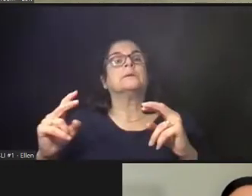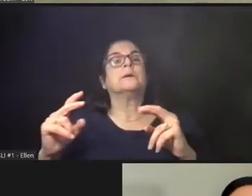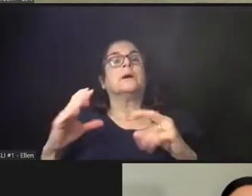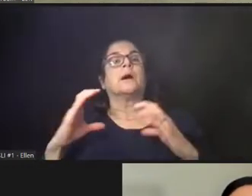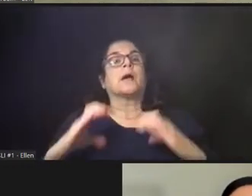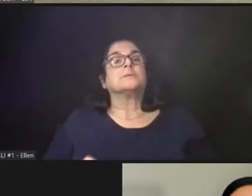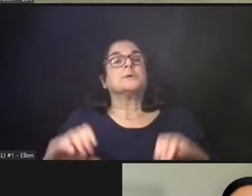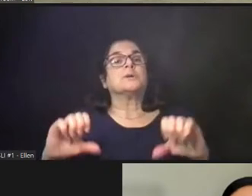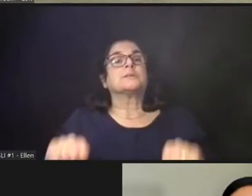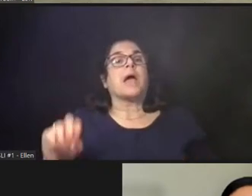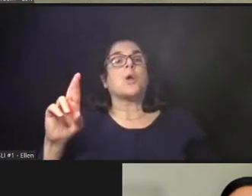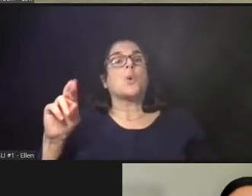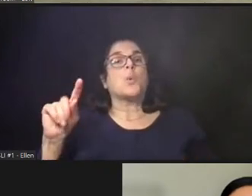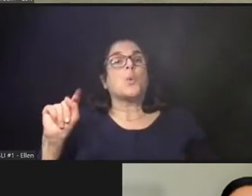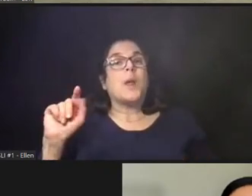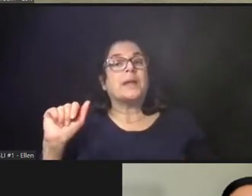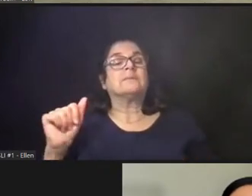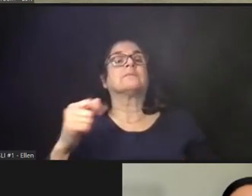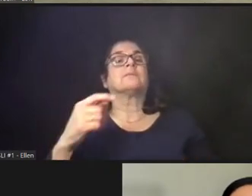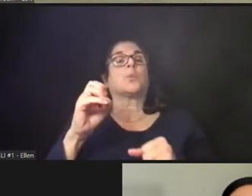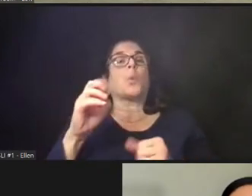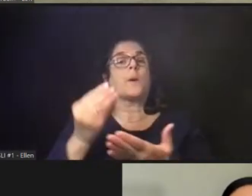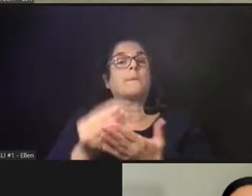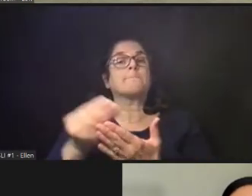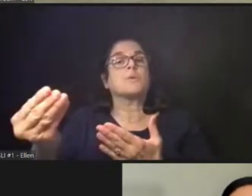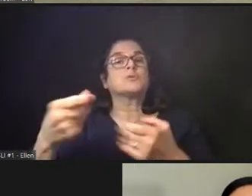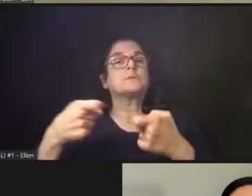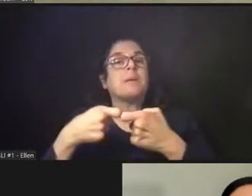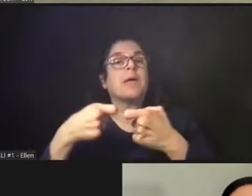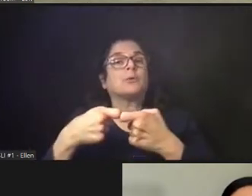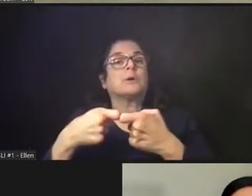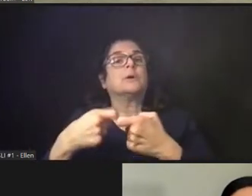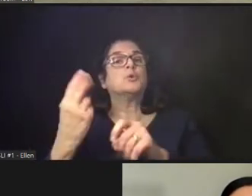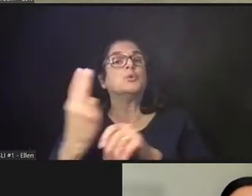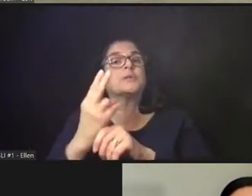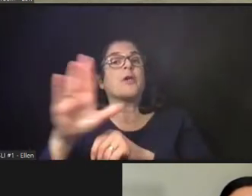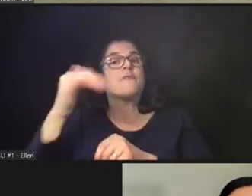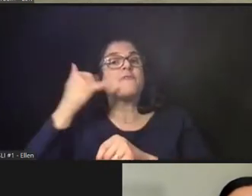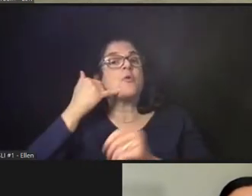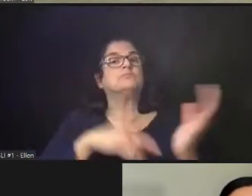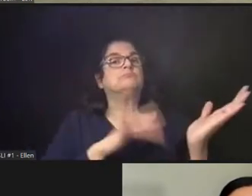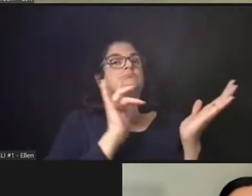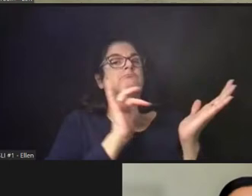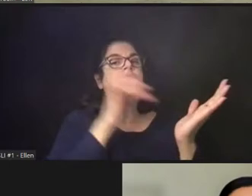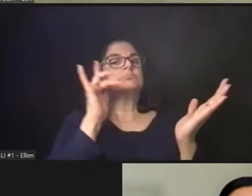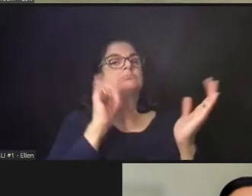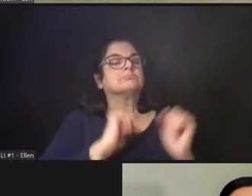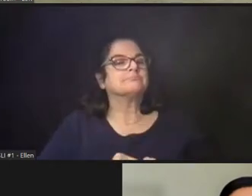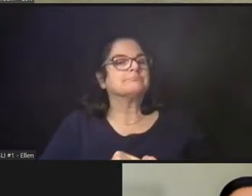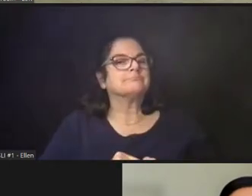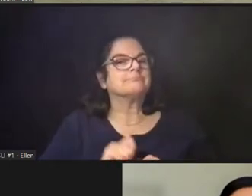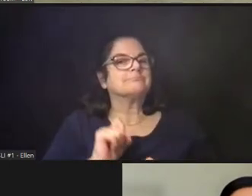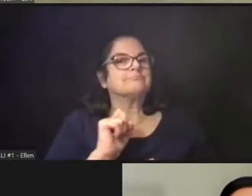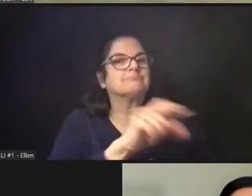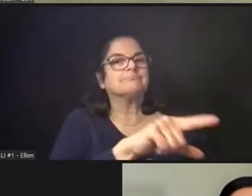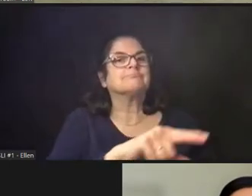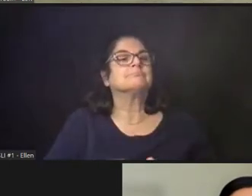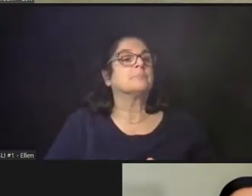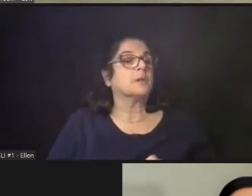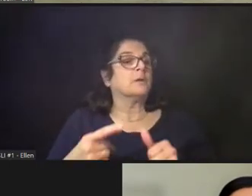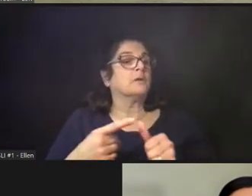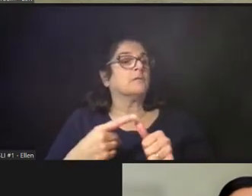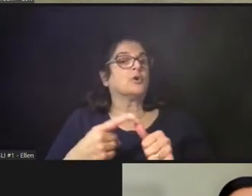battery through an app on their phone for a contactless experience. The initial term of the license agreement was for 3 years